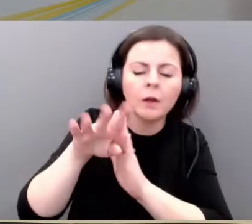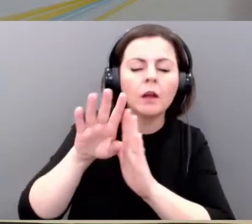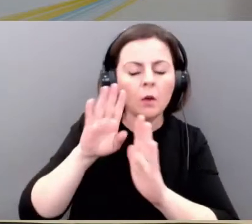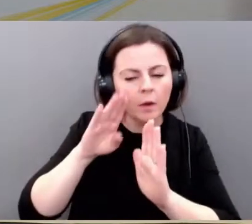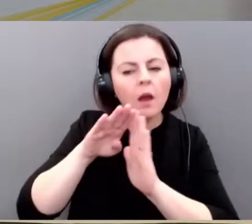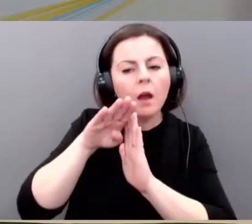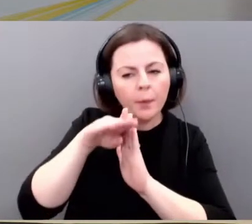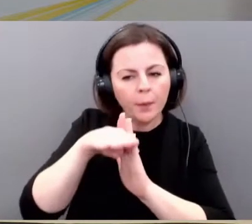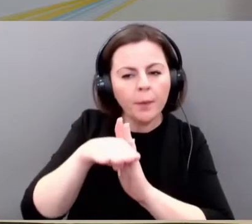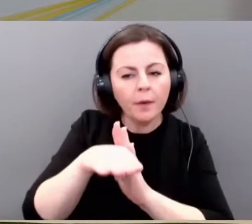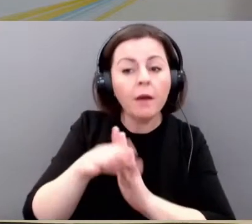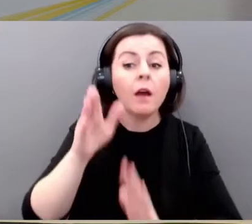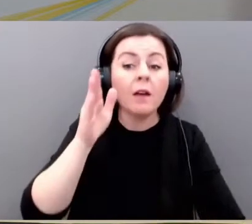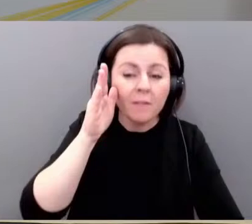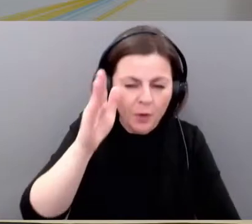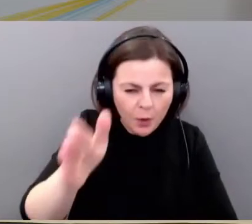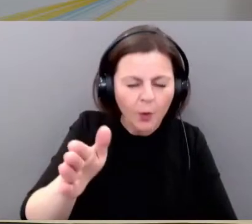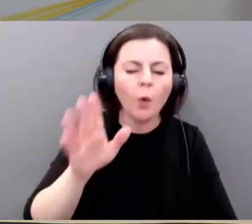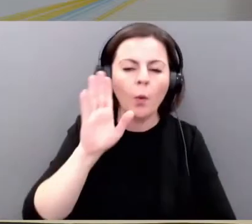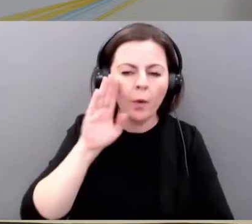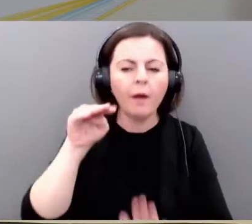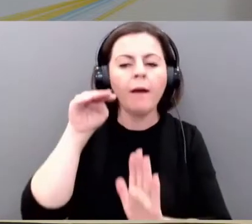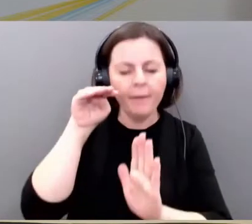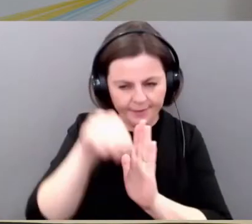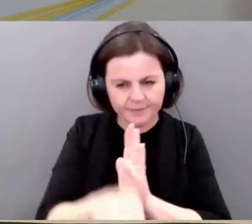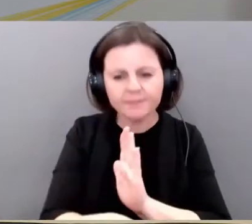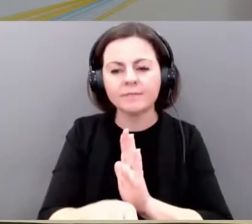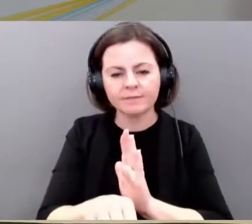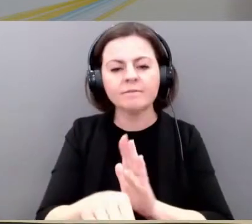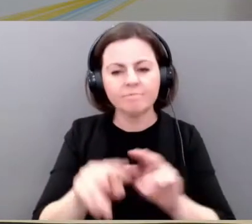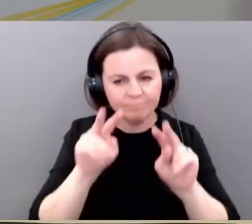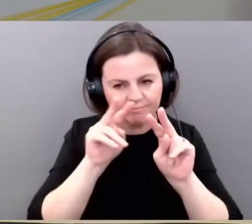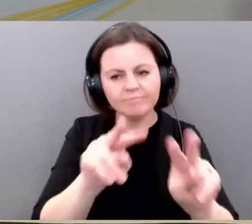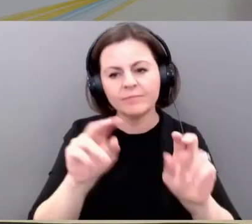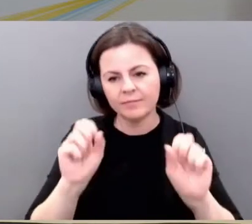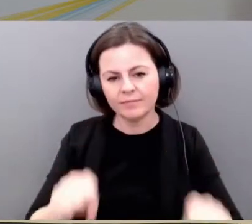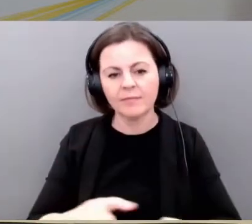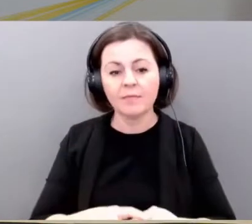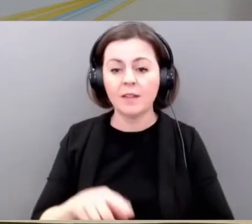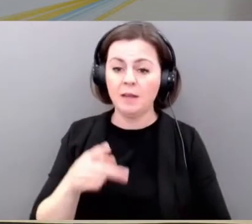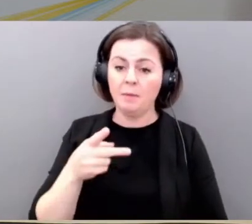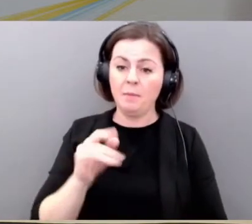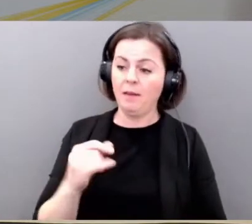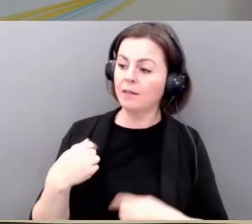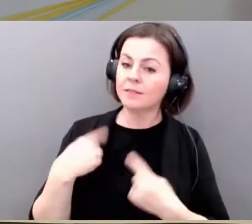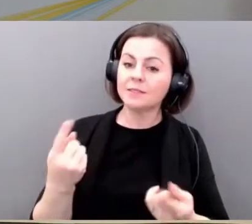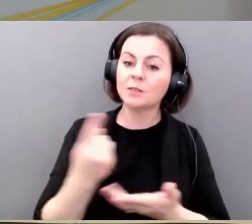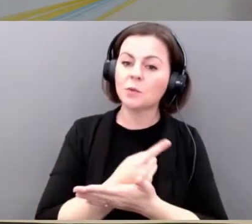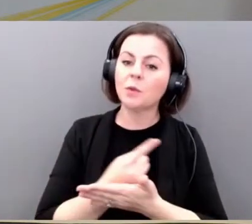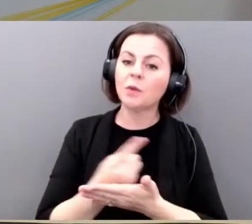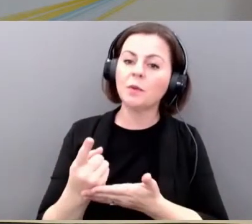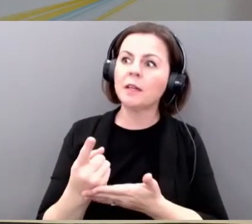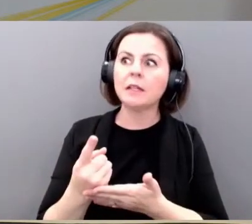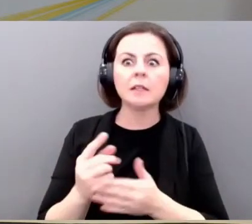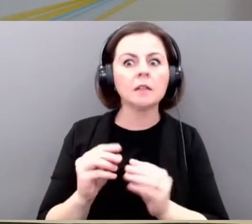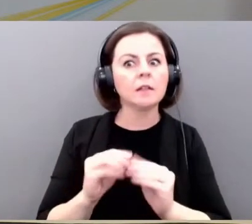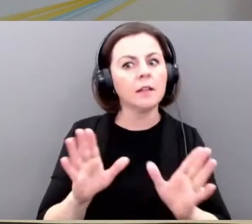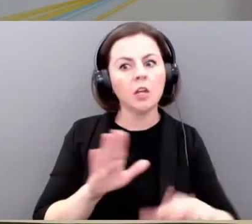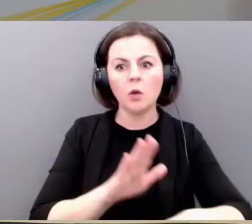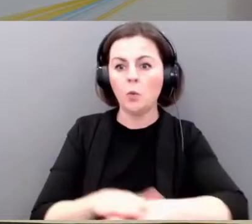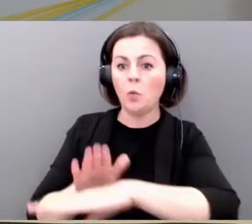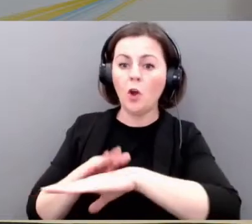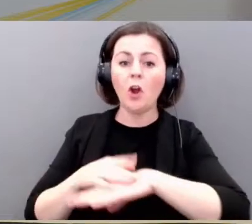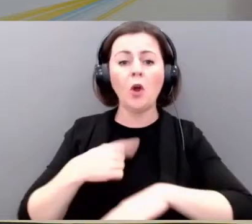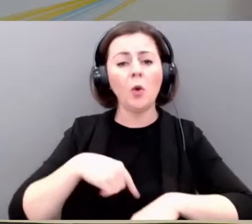within sight. The events in PEI in the past week are also a strong signal that we cannot let our guard down against